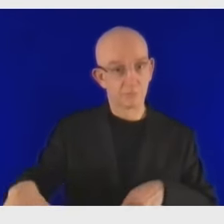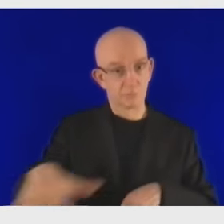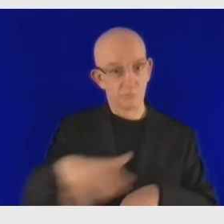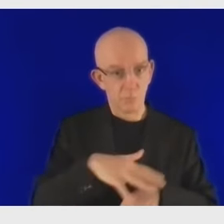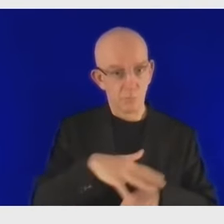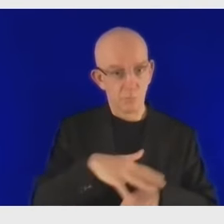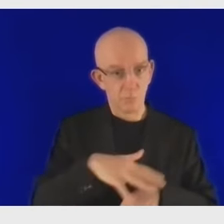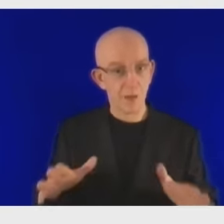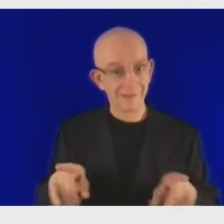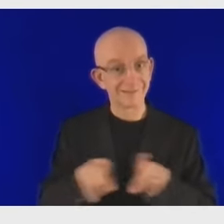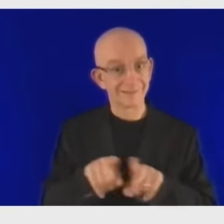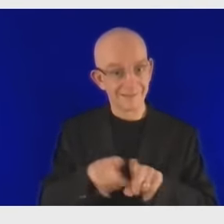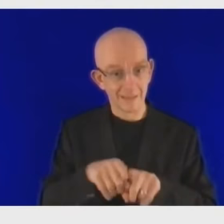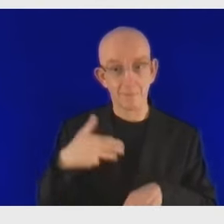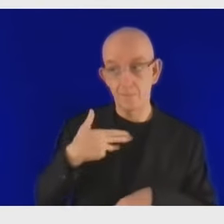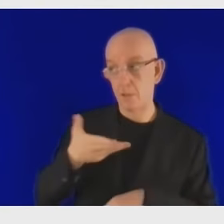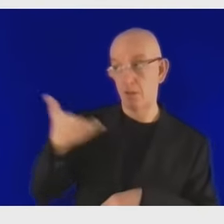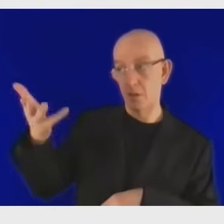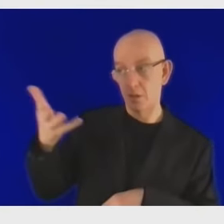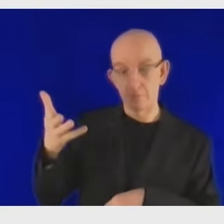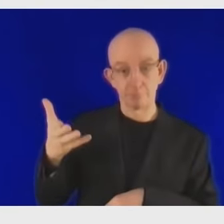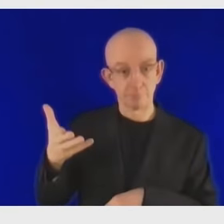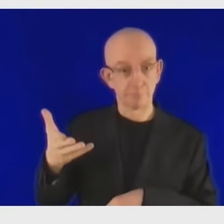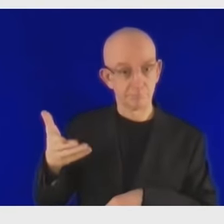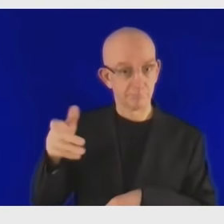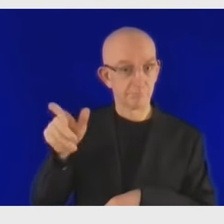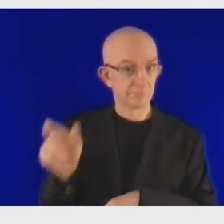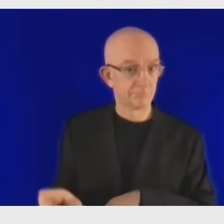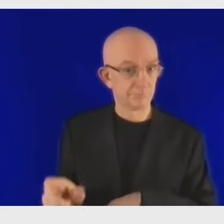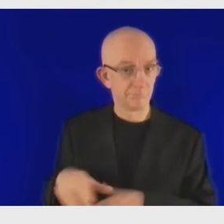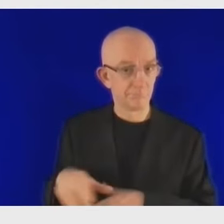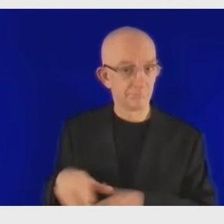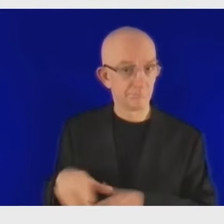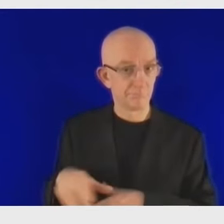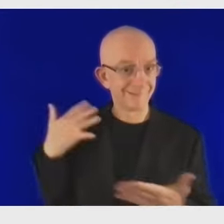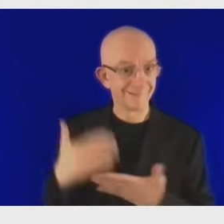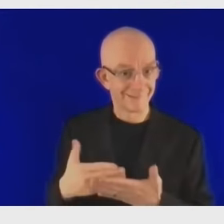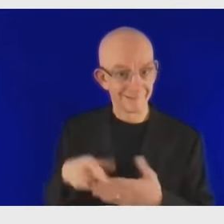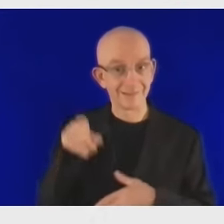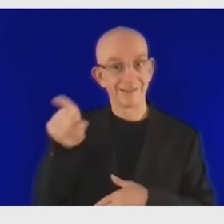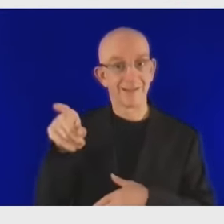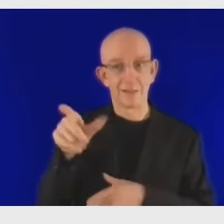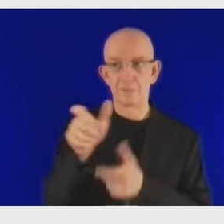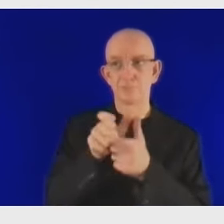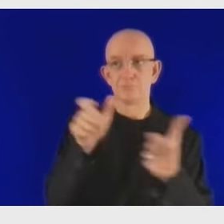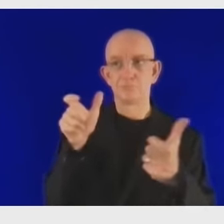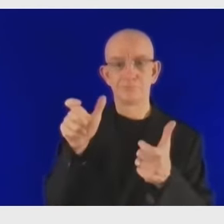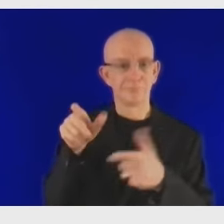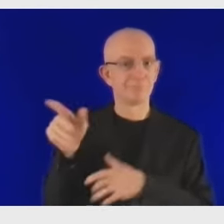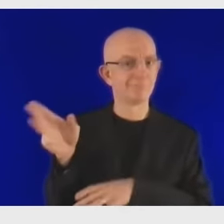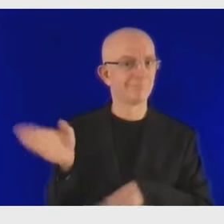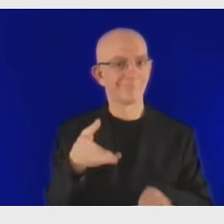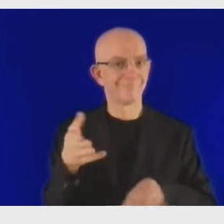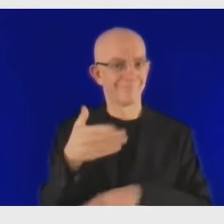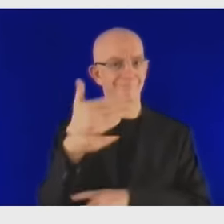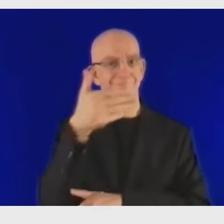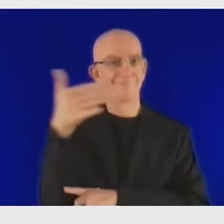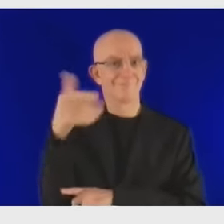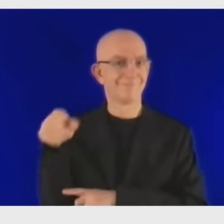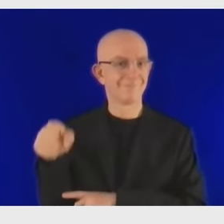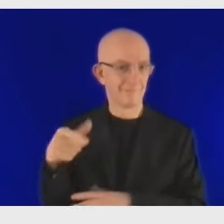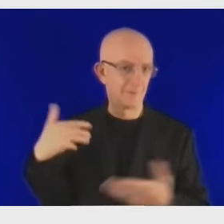that. Latin America is facing right now climate migration, as also the island, the Pacific Island